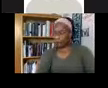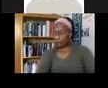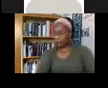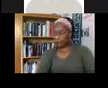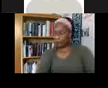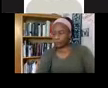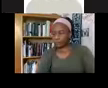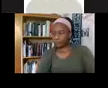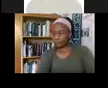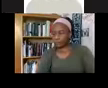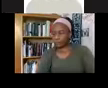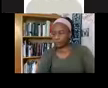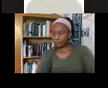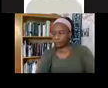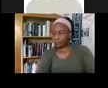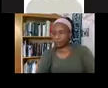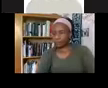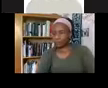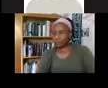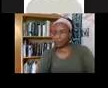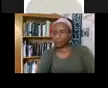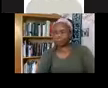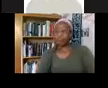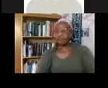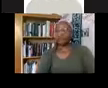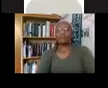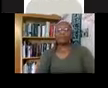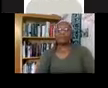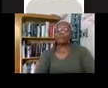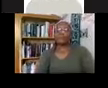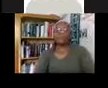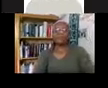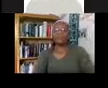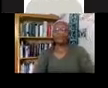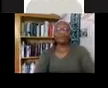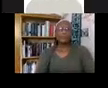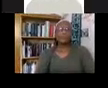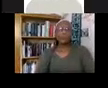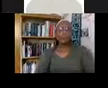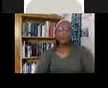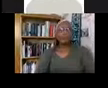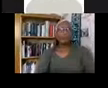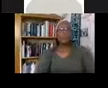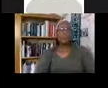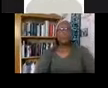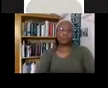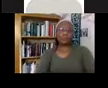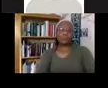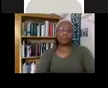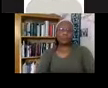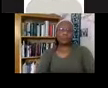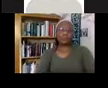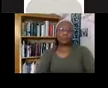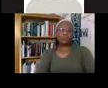in a conversation about their work and the usefulness of a transnational Black feminist framework for understanding our interconnected lives.